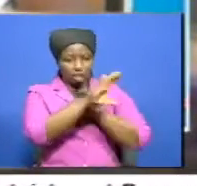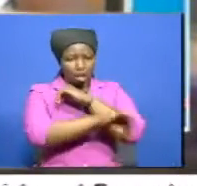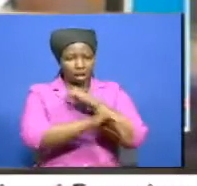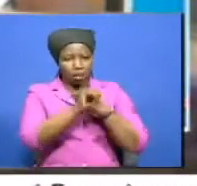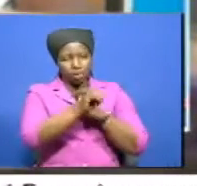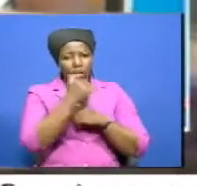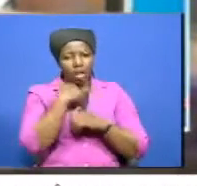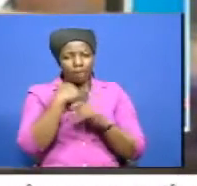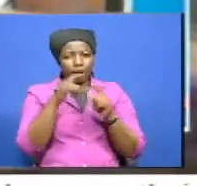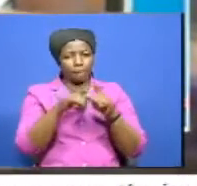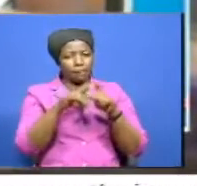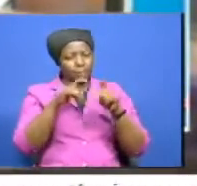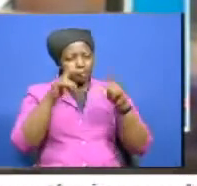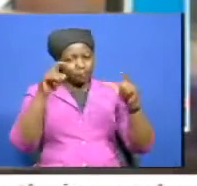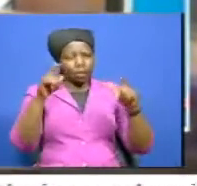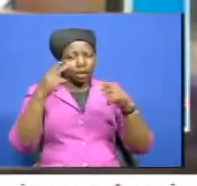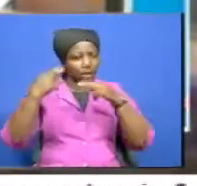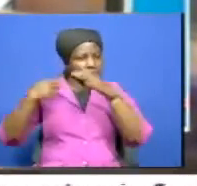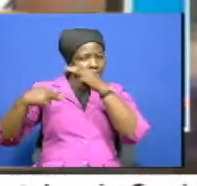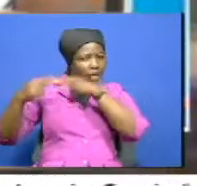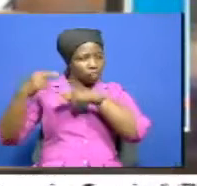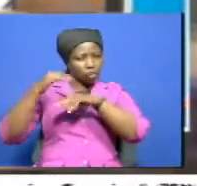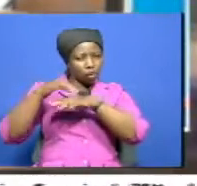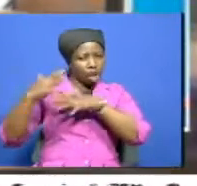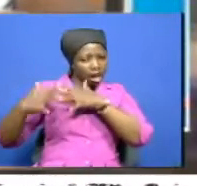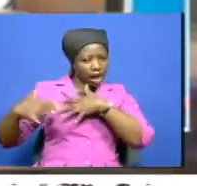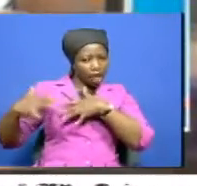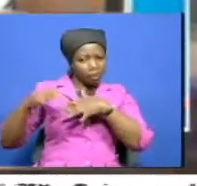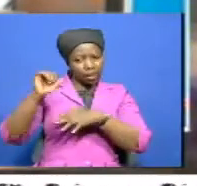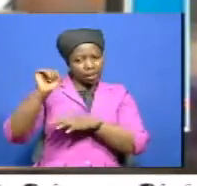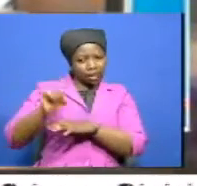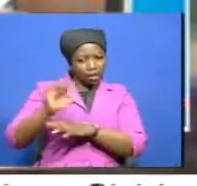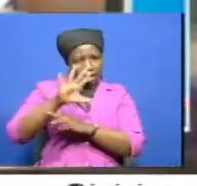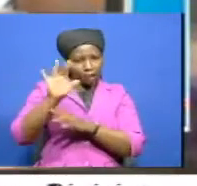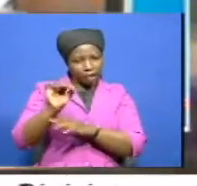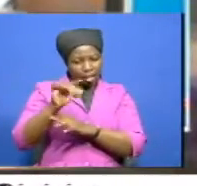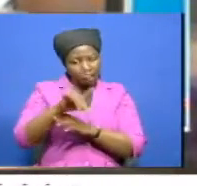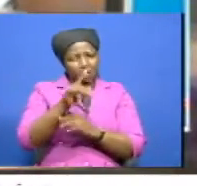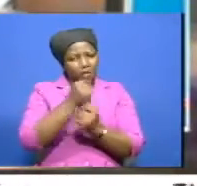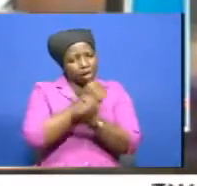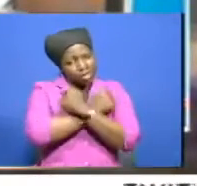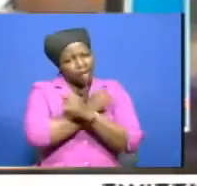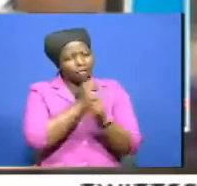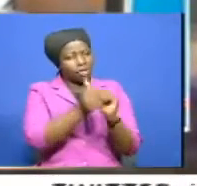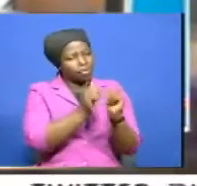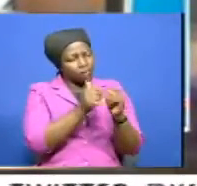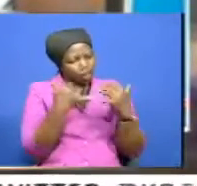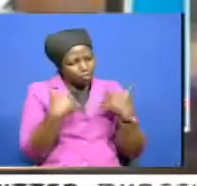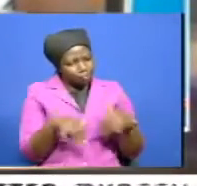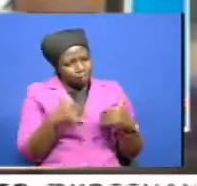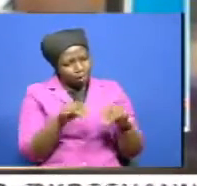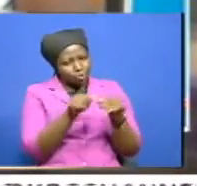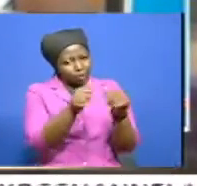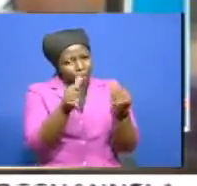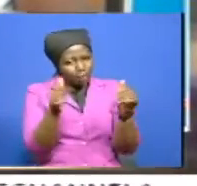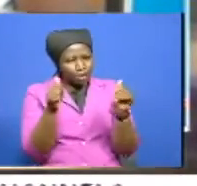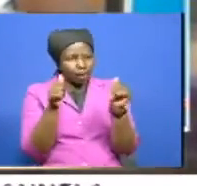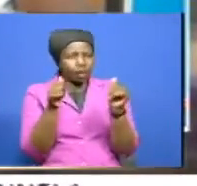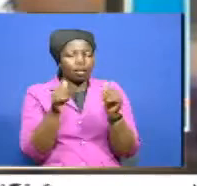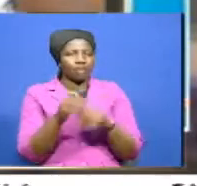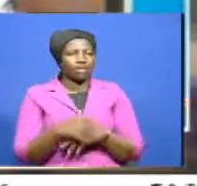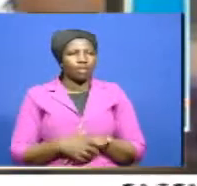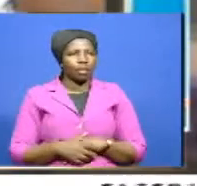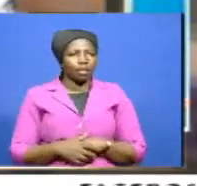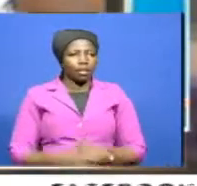when it comes to rugby in South America. They love the sport. They play it well. Your take on how they played and